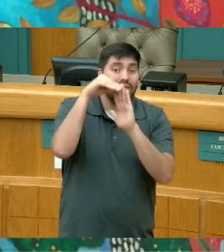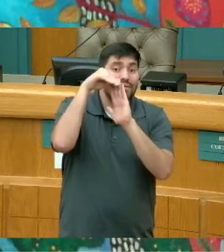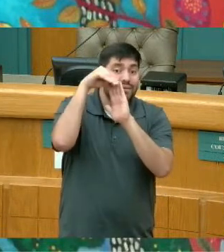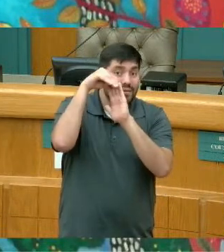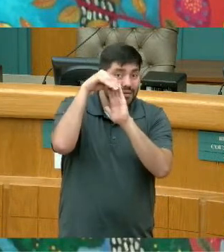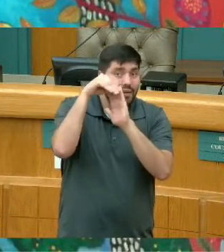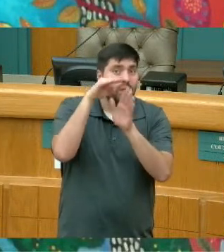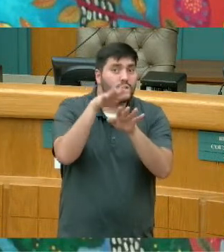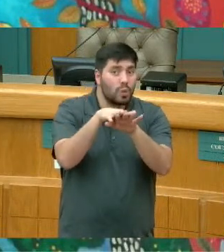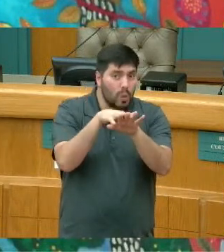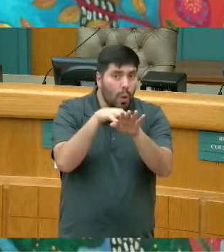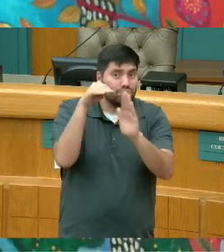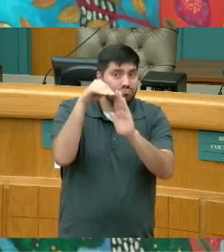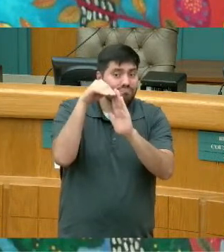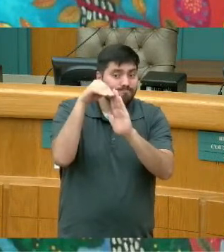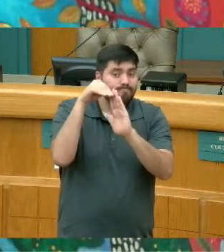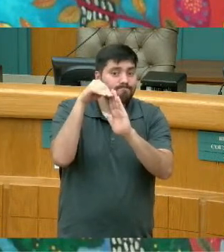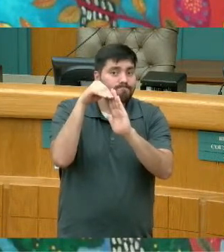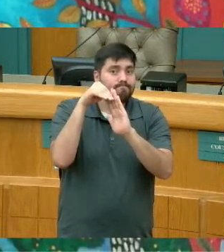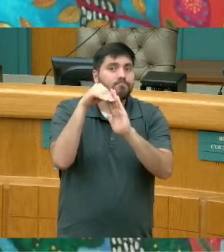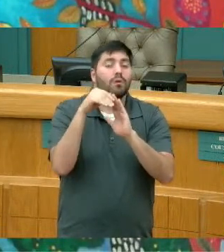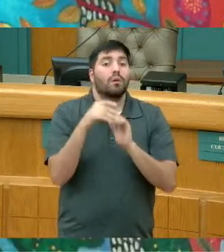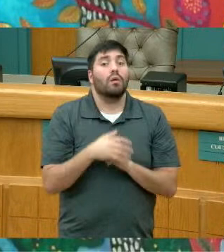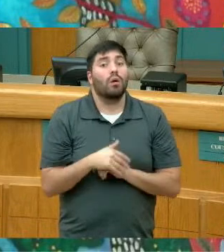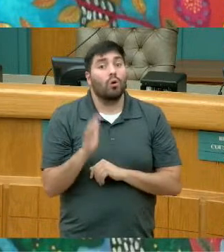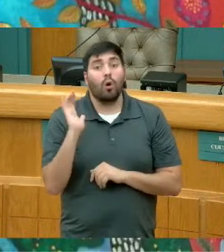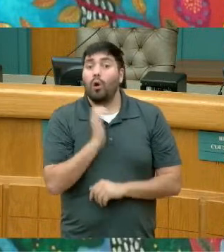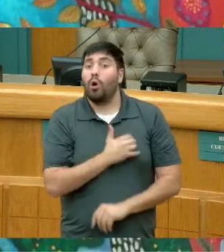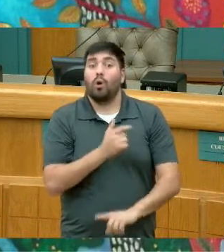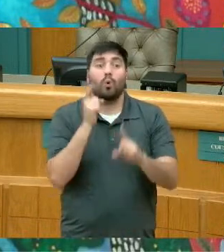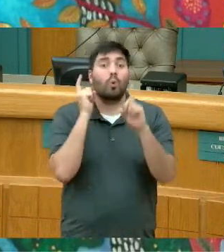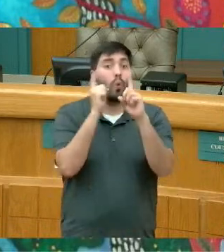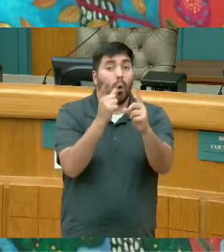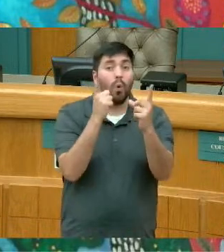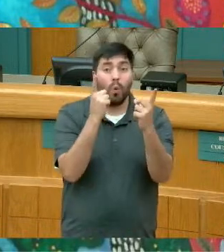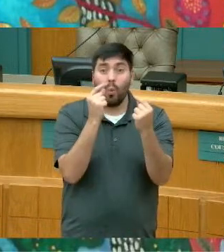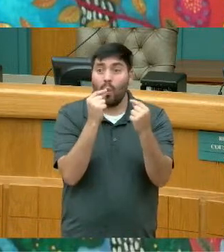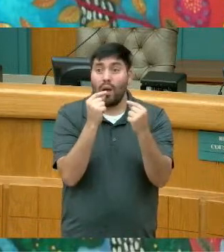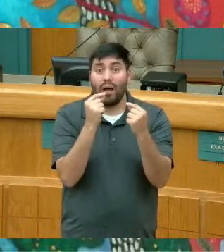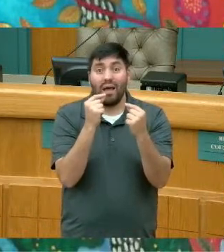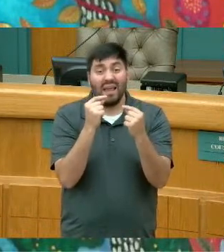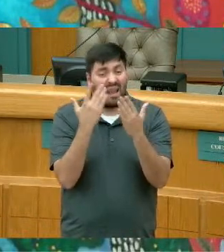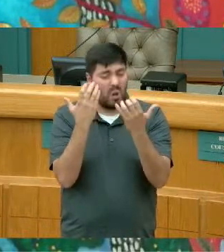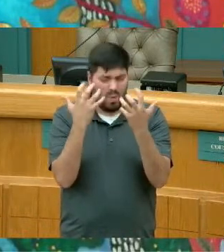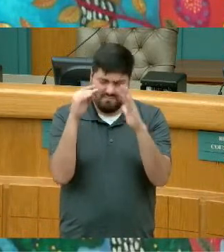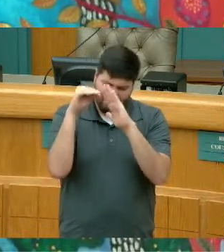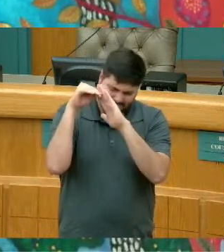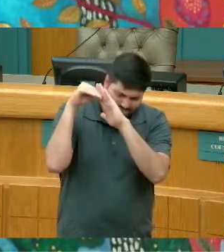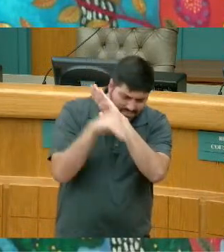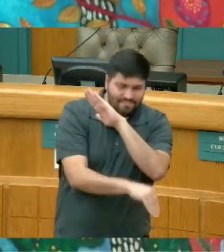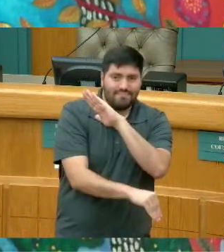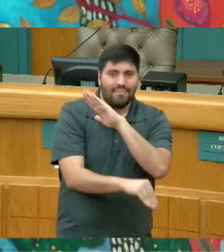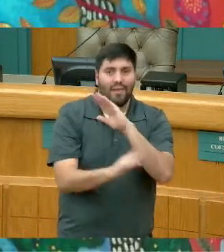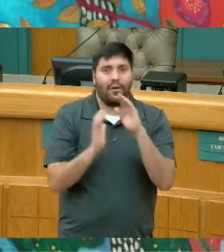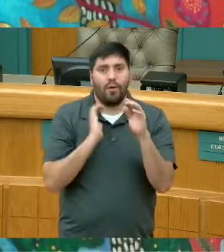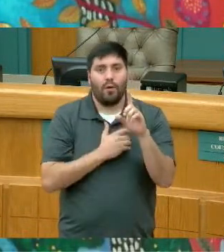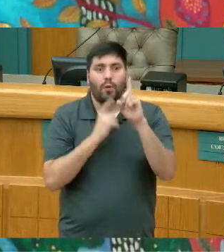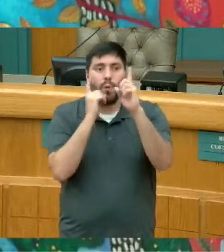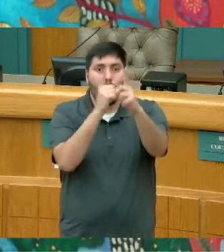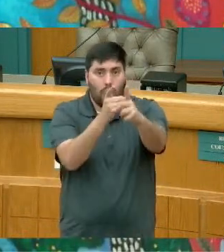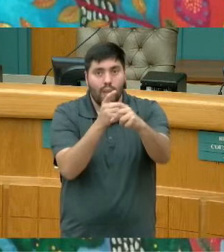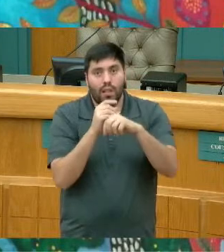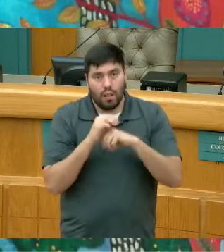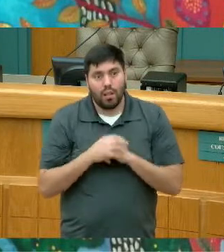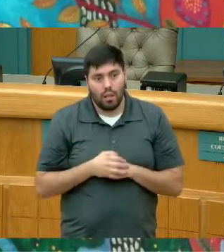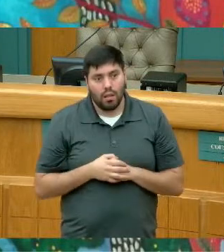downward, slow slope. And our goal is to take that roller coaster all the way down. That